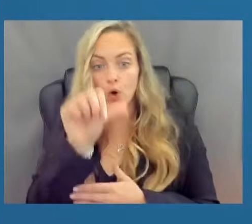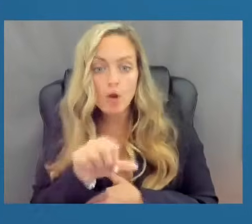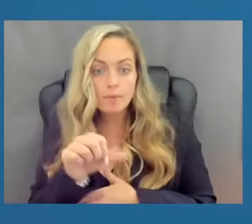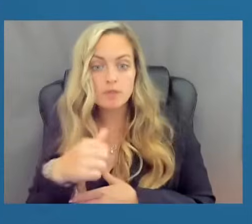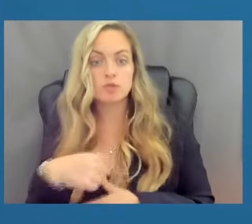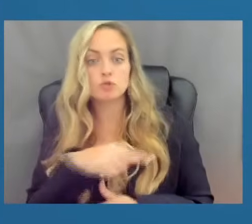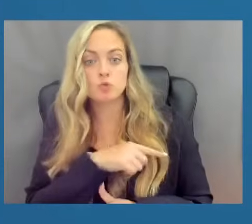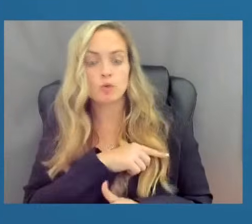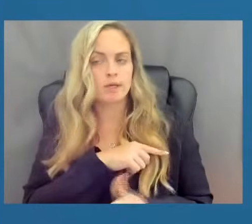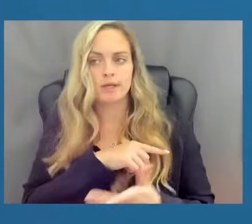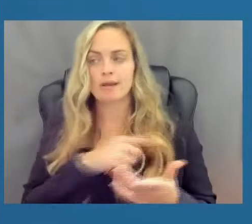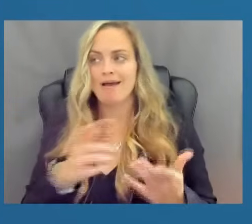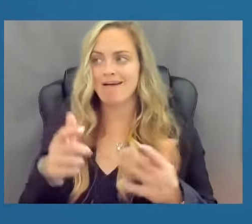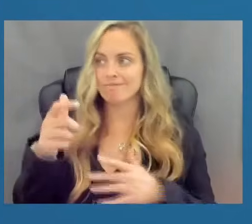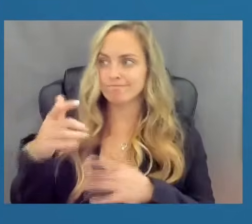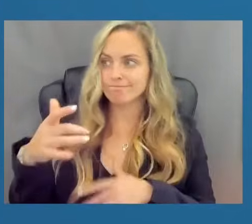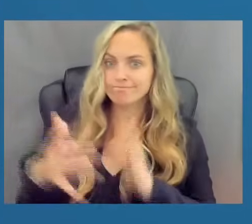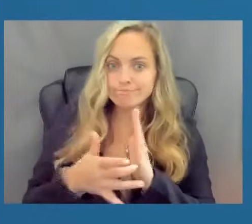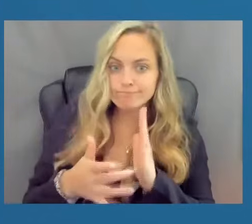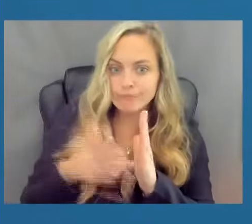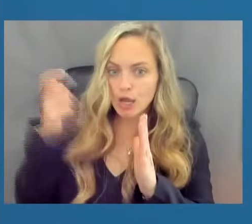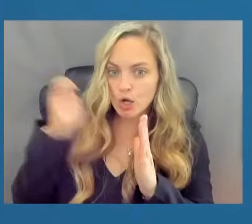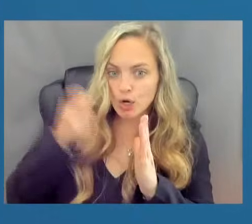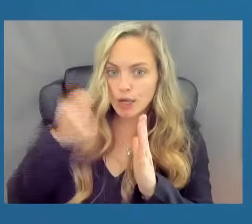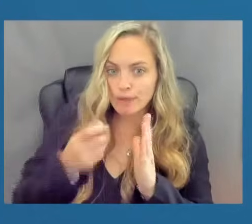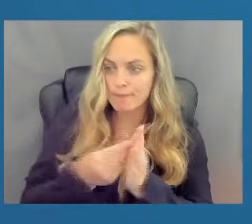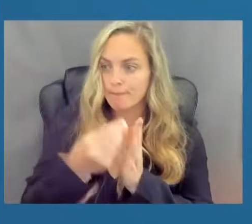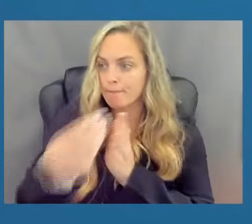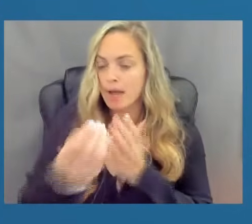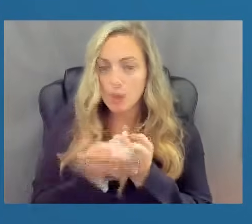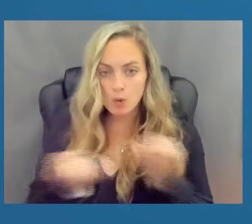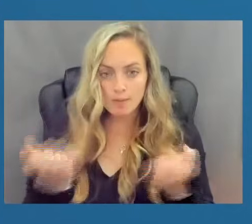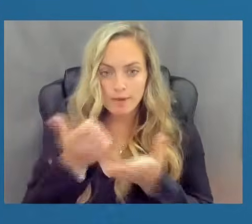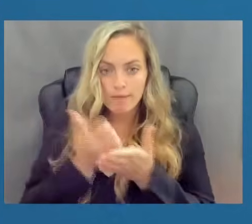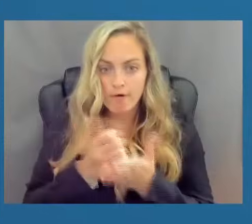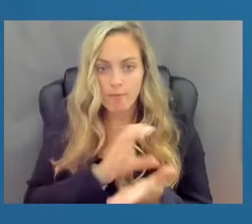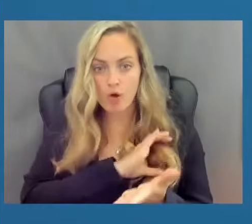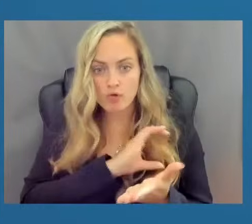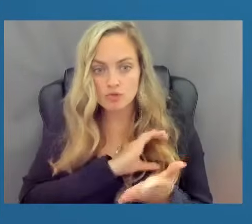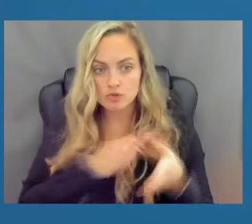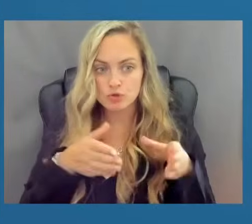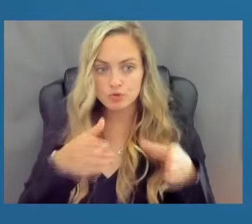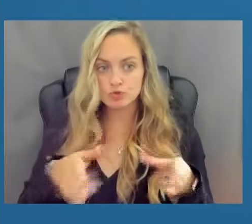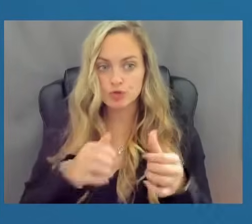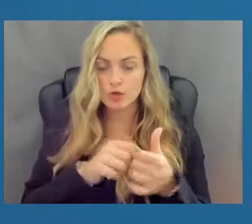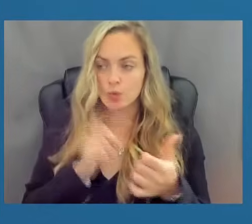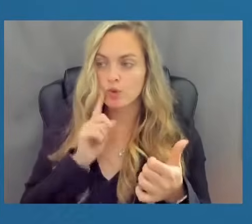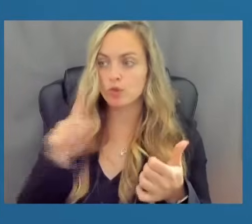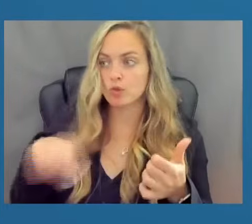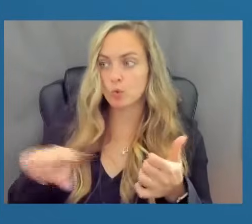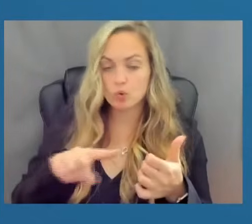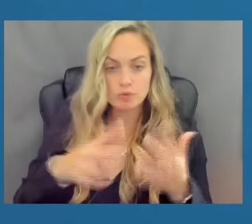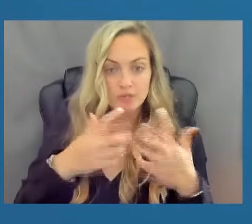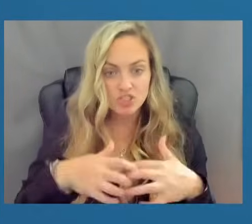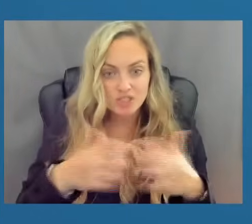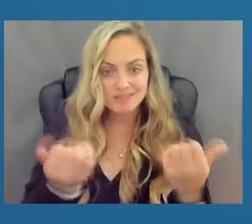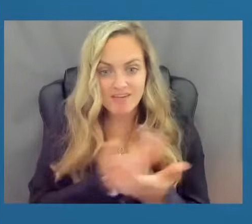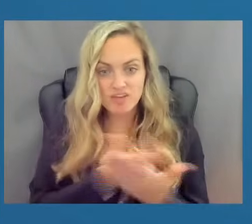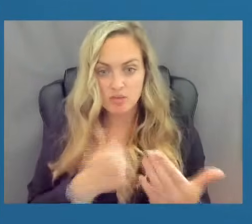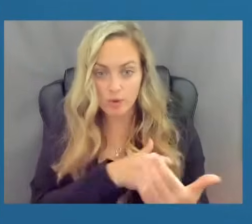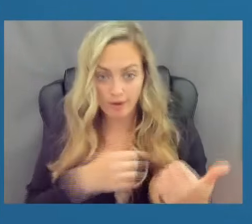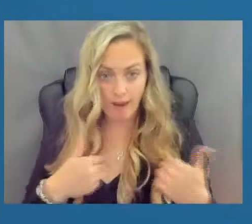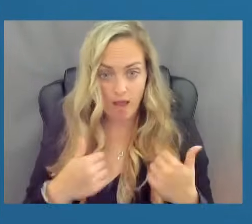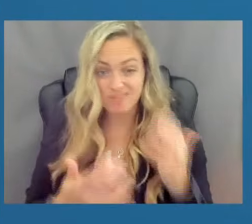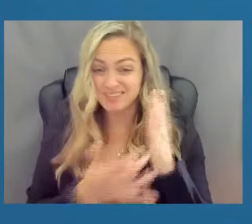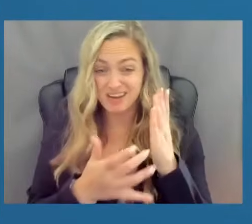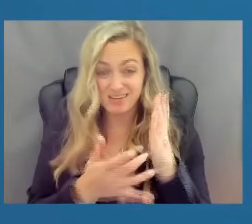these tech grants, we can buy equipment, and we can help the officers on the street with these force multipliers, which is technology. The newest